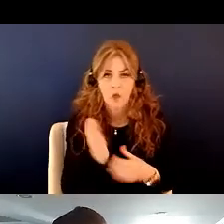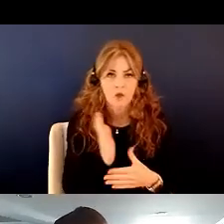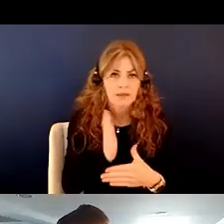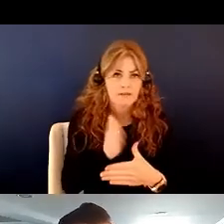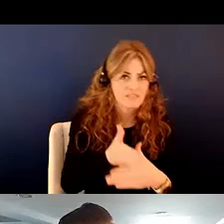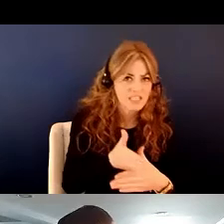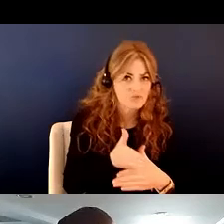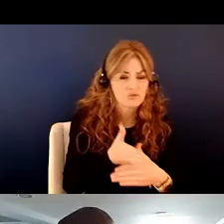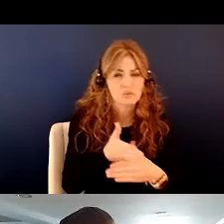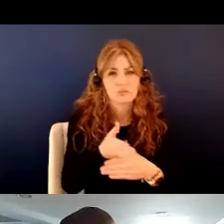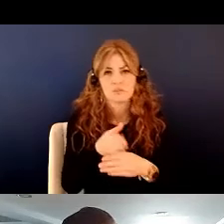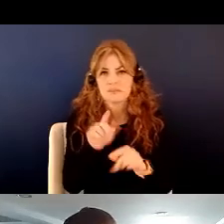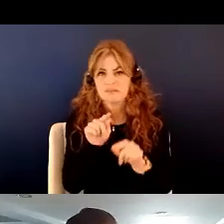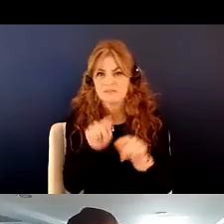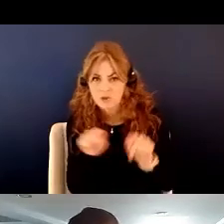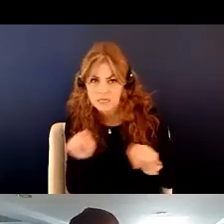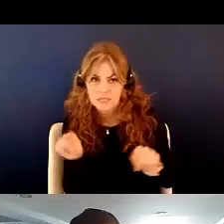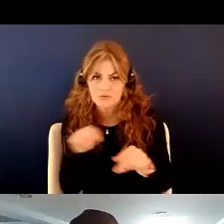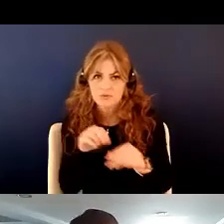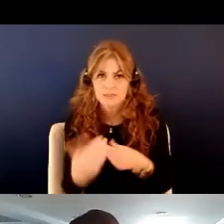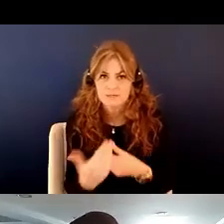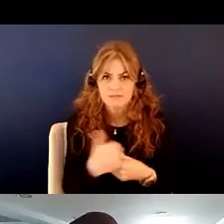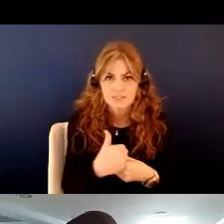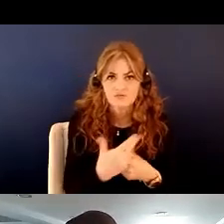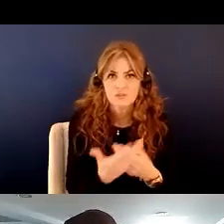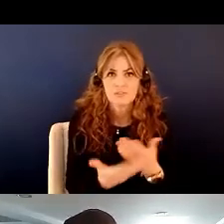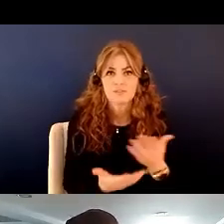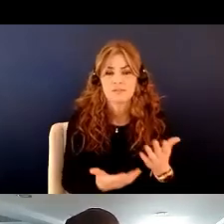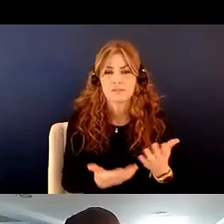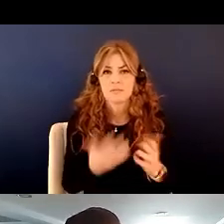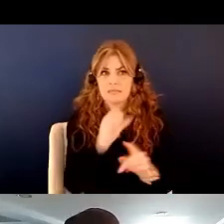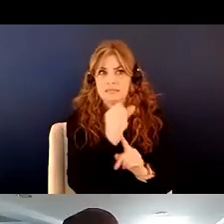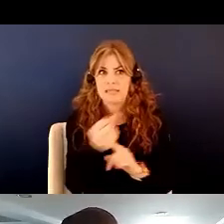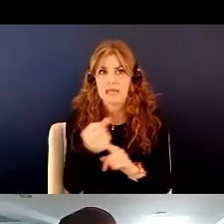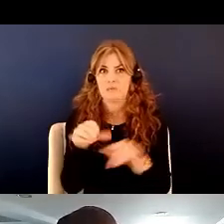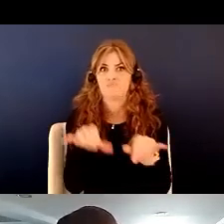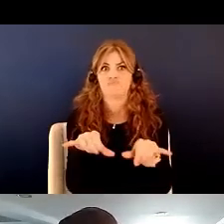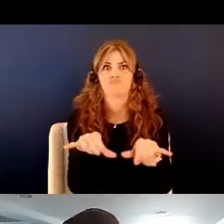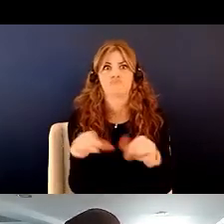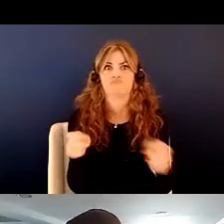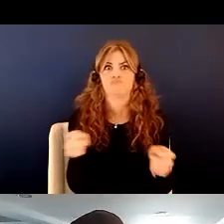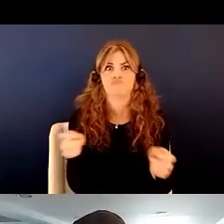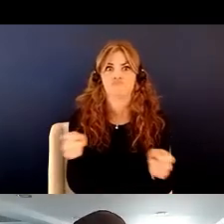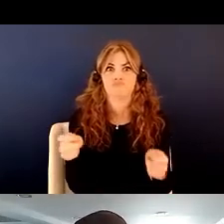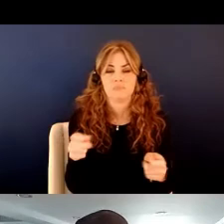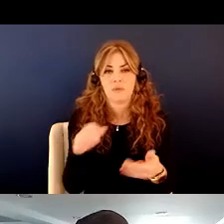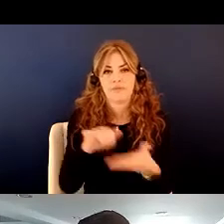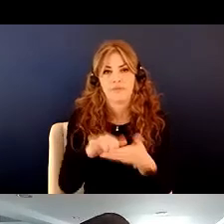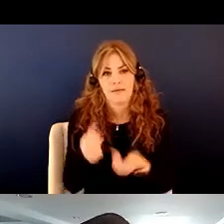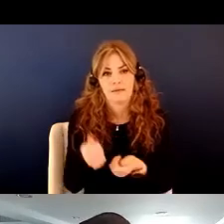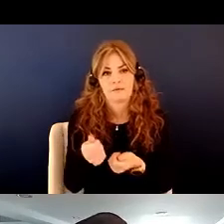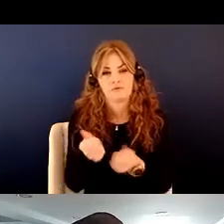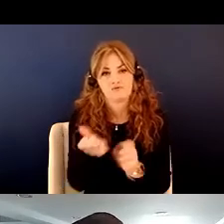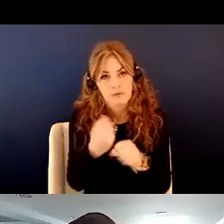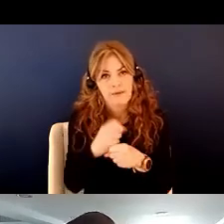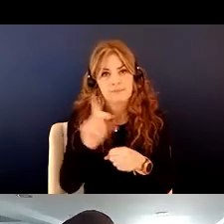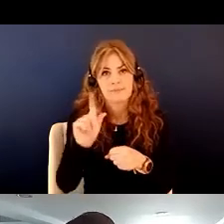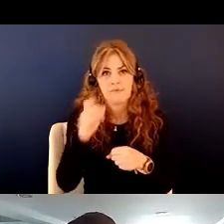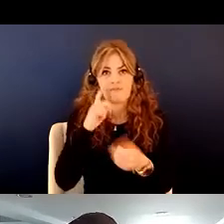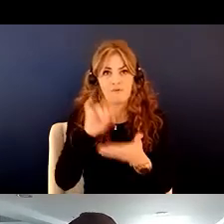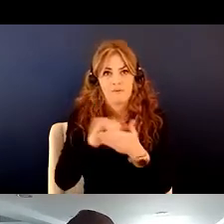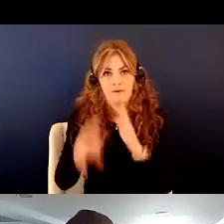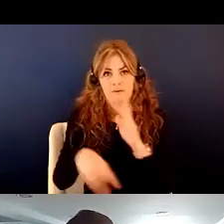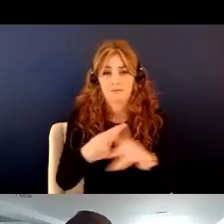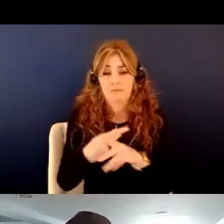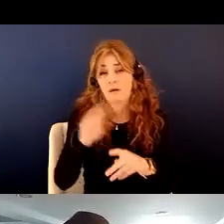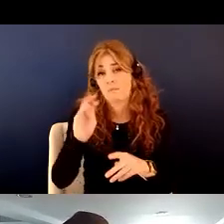or the variations in the interventions and the settings that are generating the data for this type of meta-analysis. So